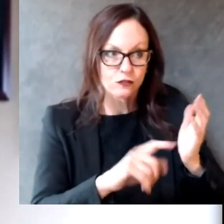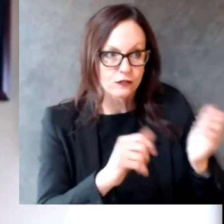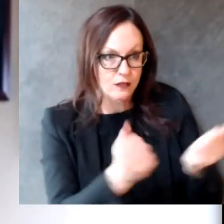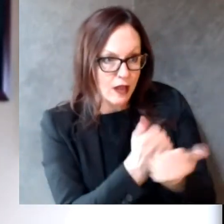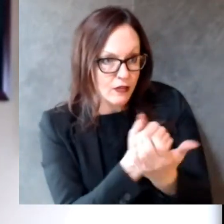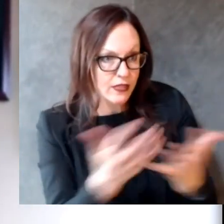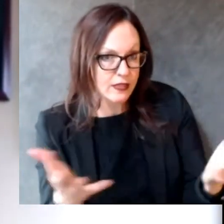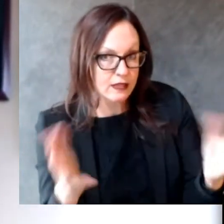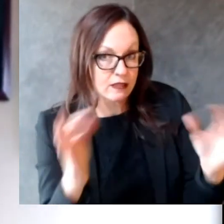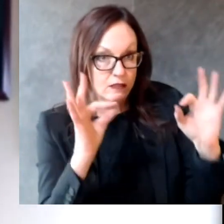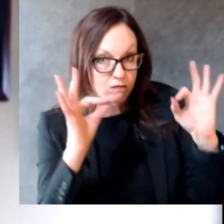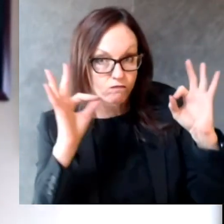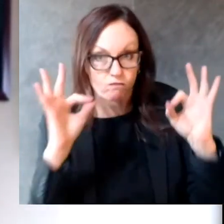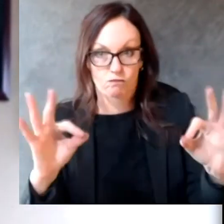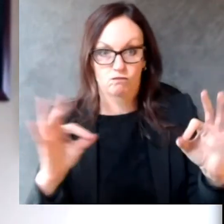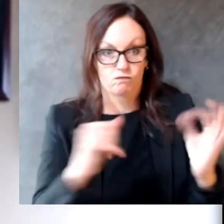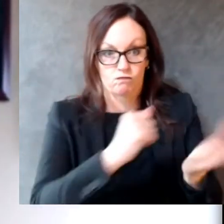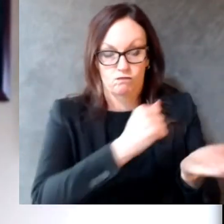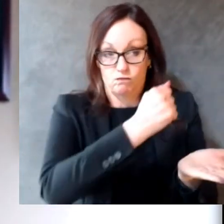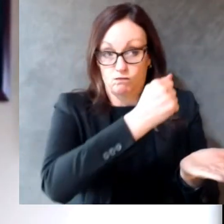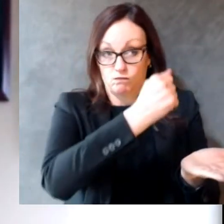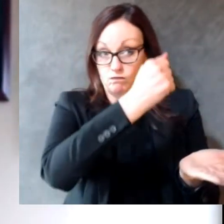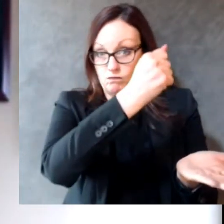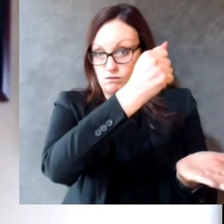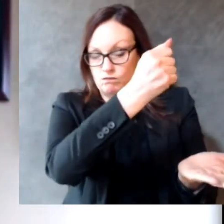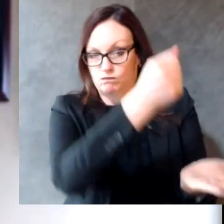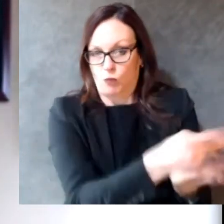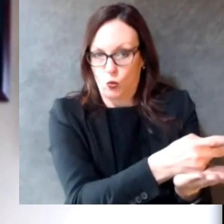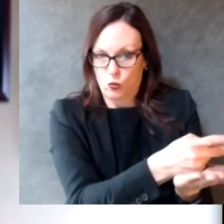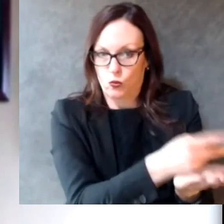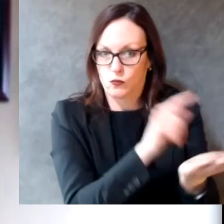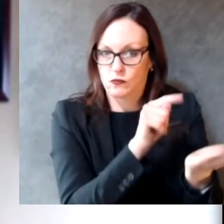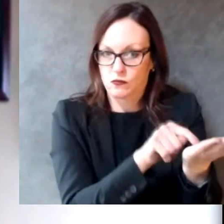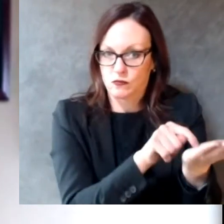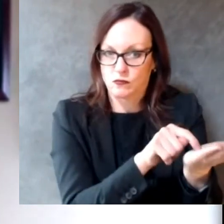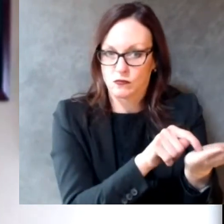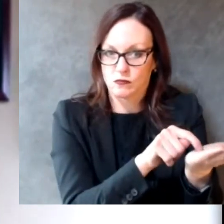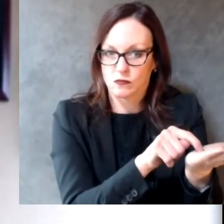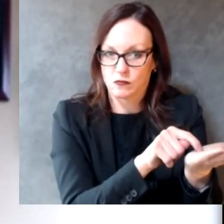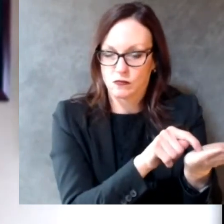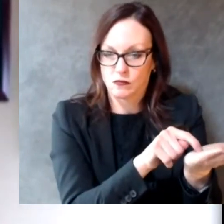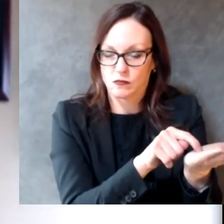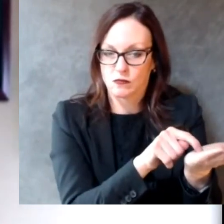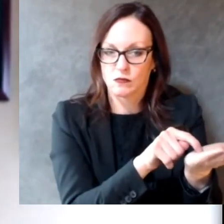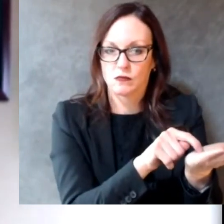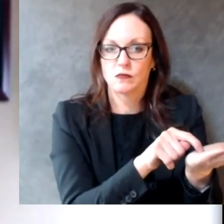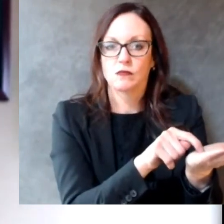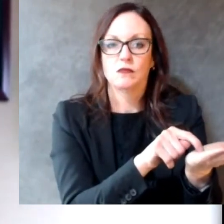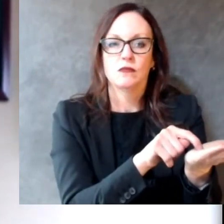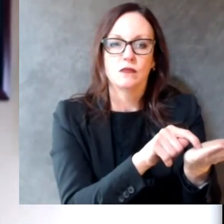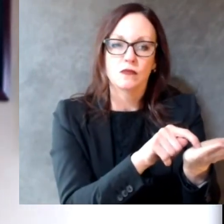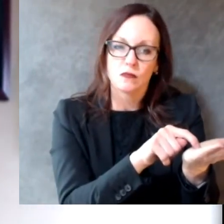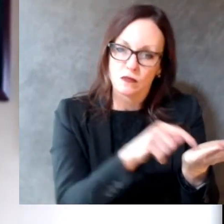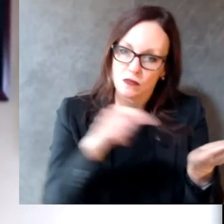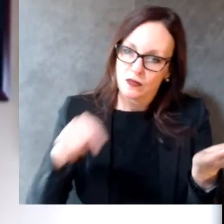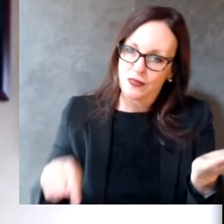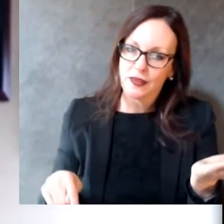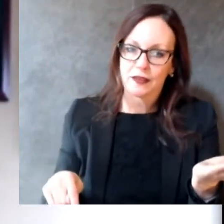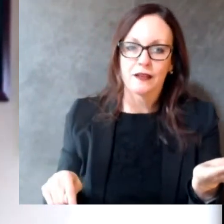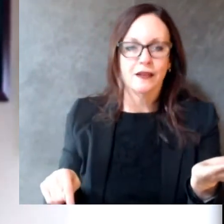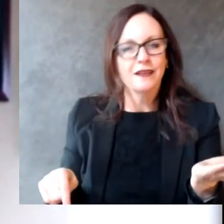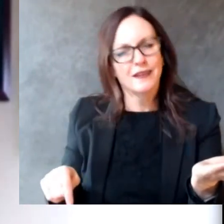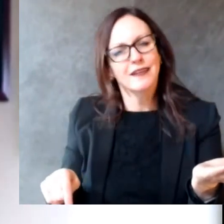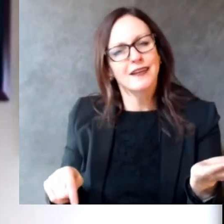point, our hope is that we're going to have this great, very compelling body of evidence that we would not hesitate to